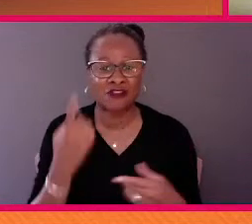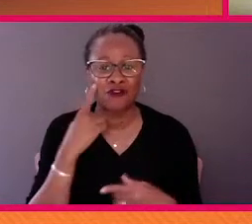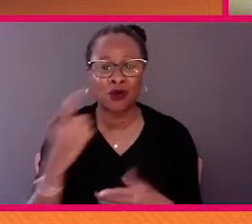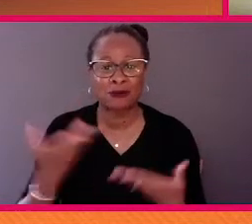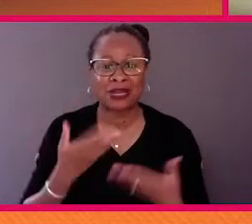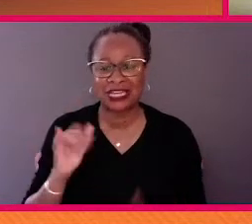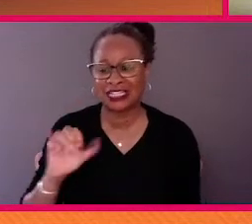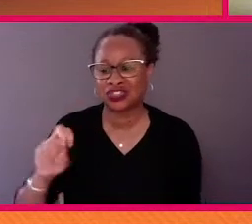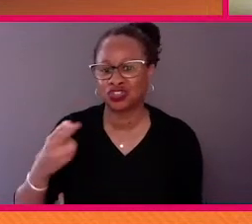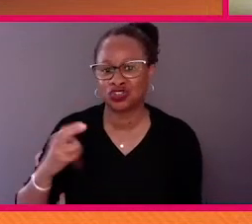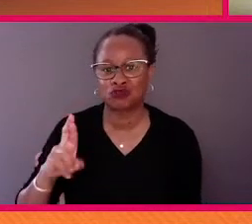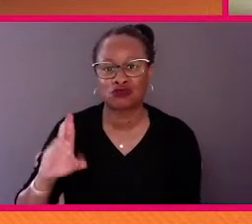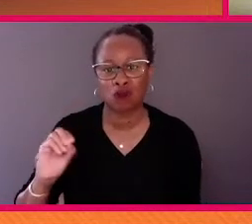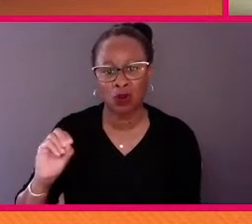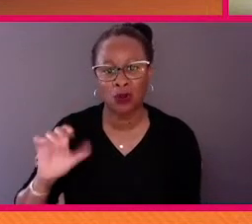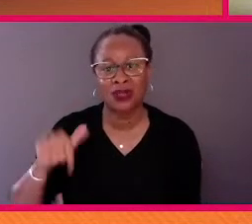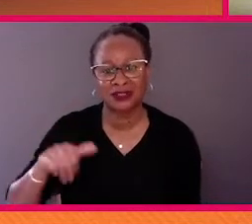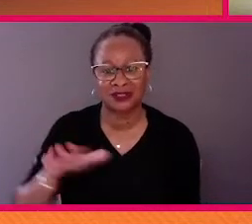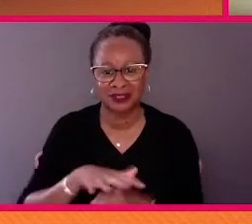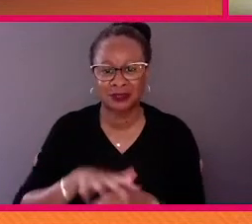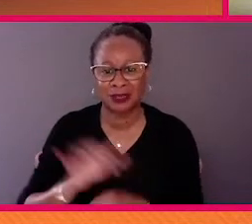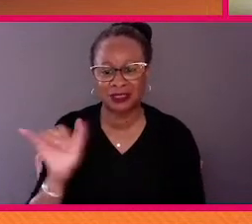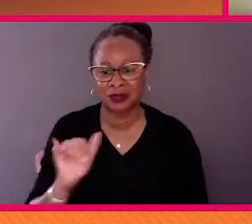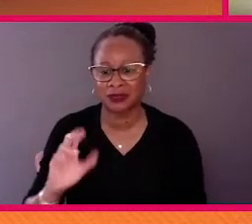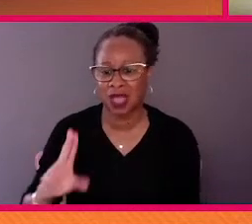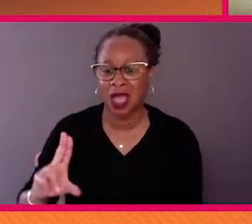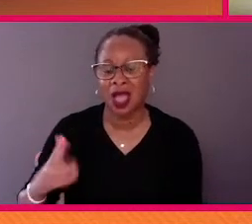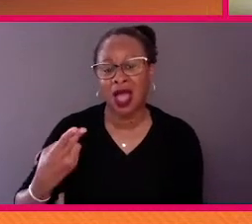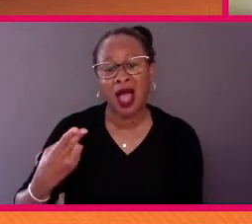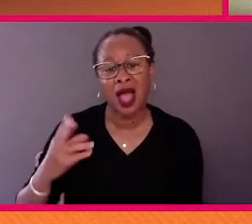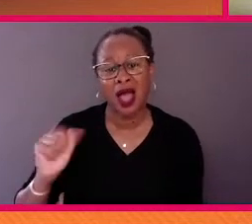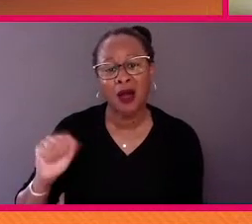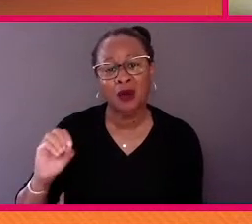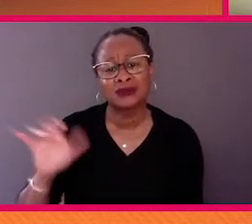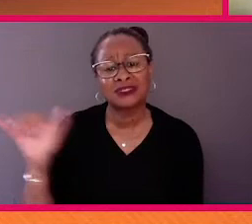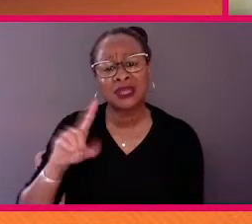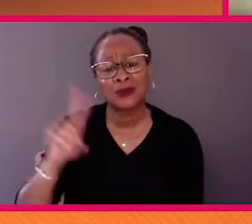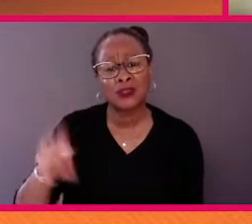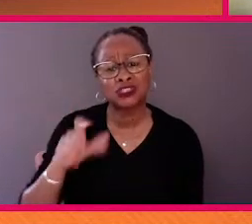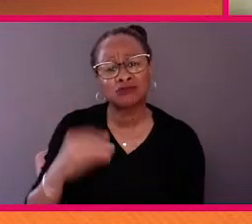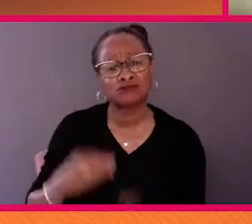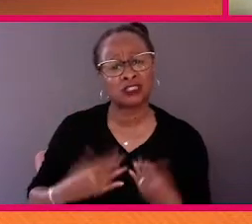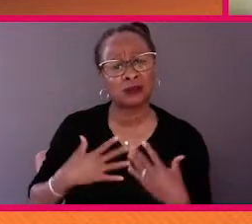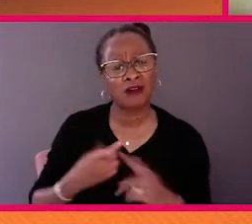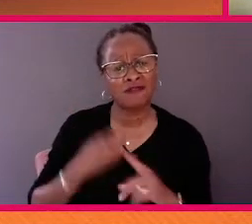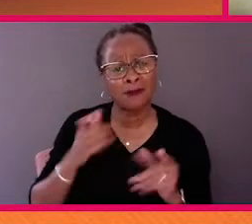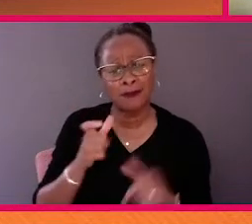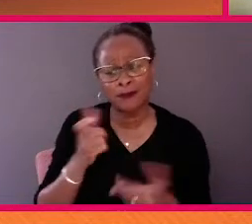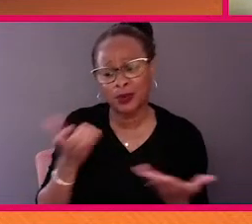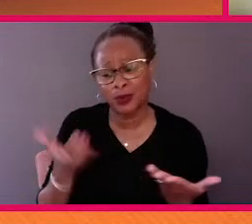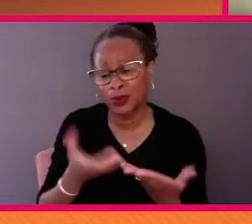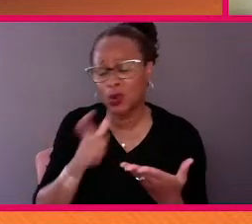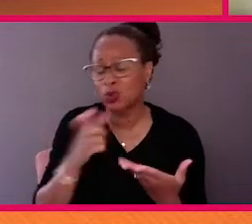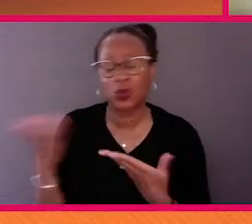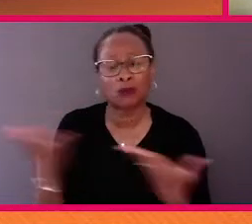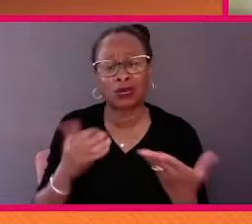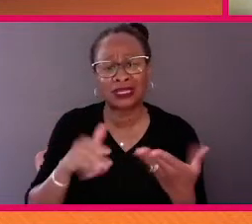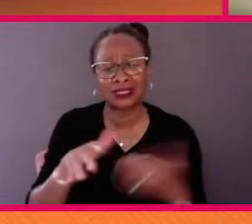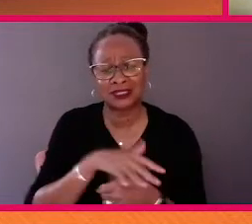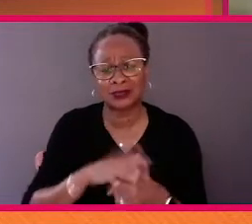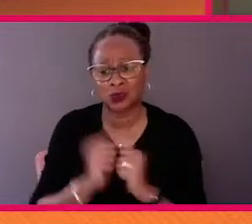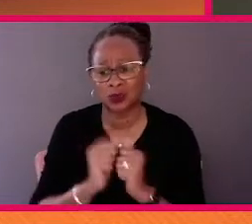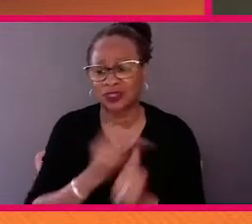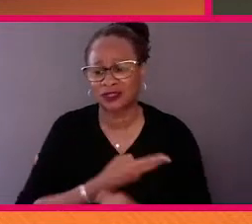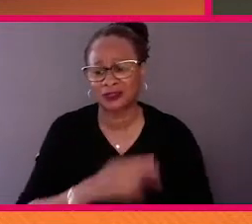Hao, same question. Who do you draw inspiration from and who do you want to bring into the space with us? Yeah,